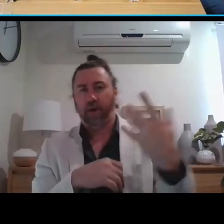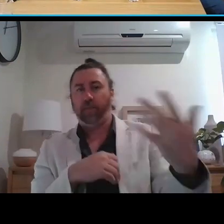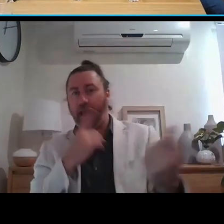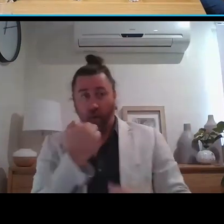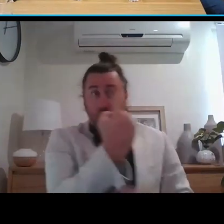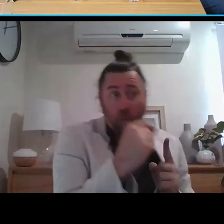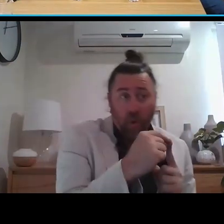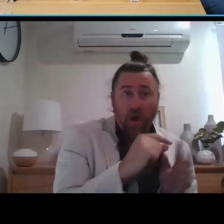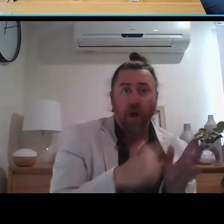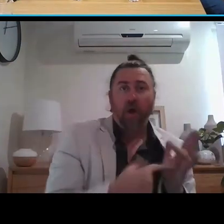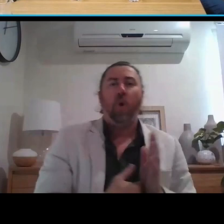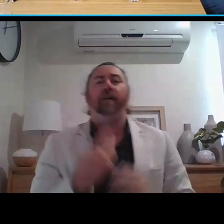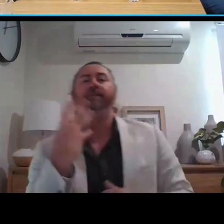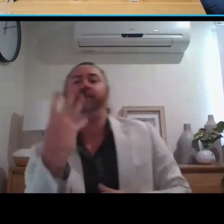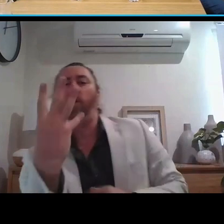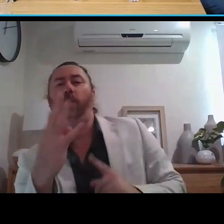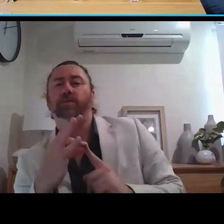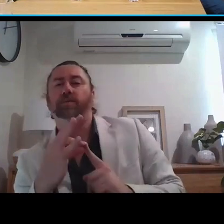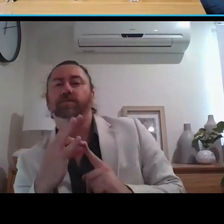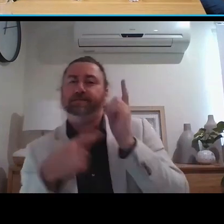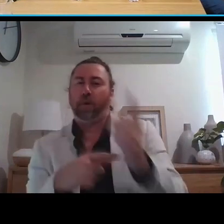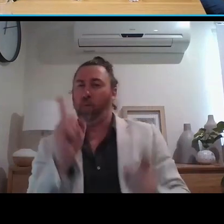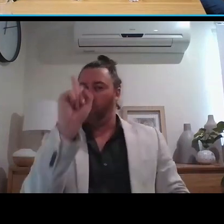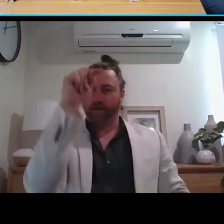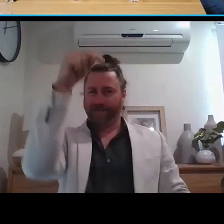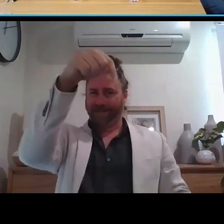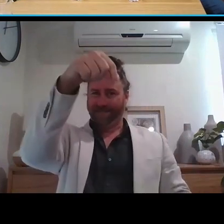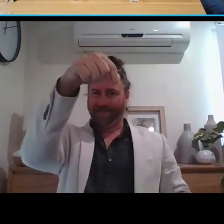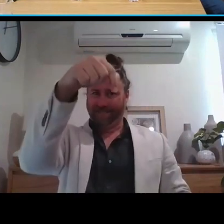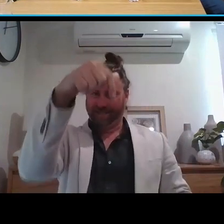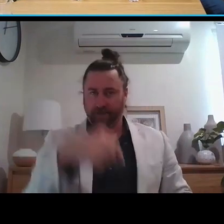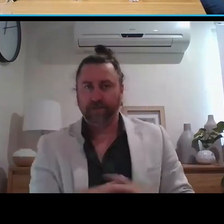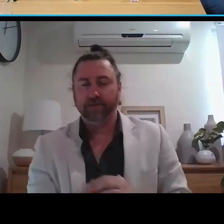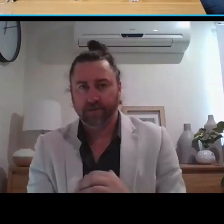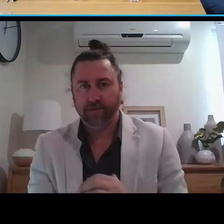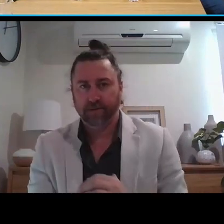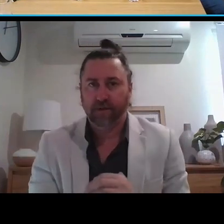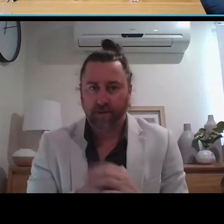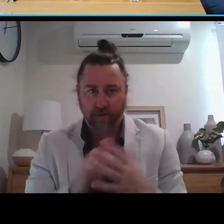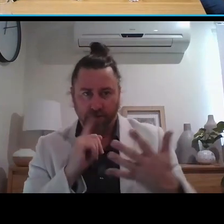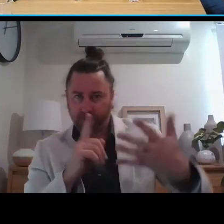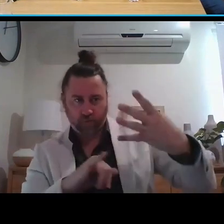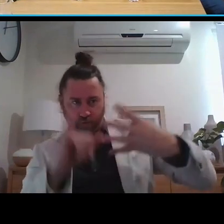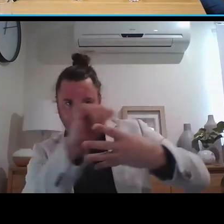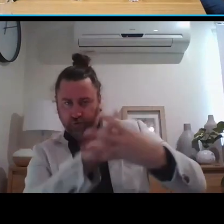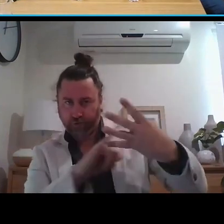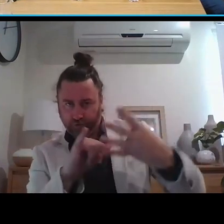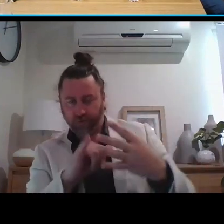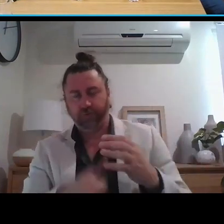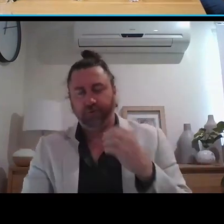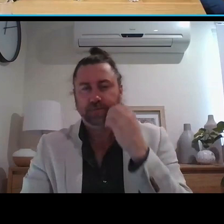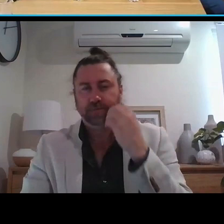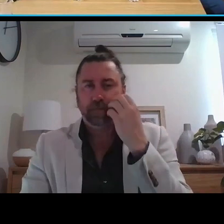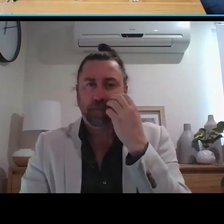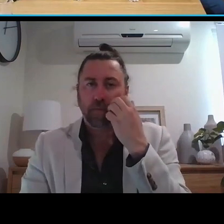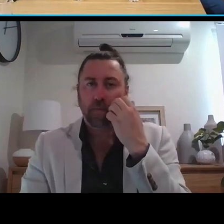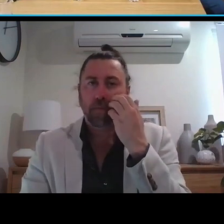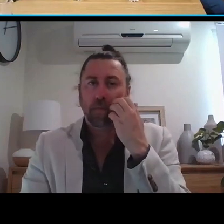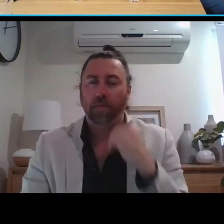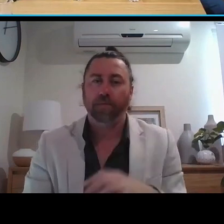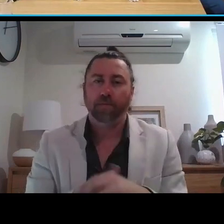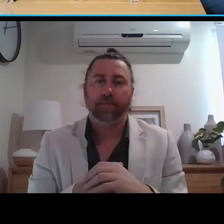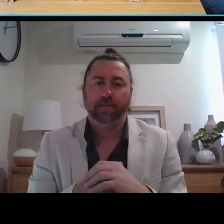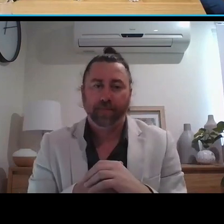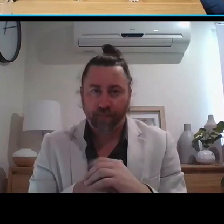then allocated based on the least to most positive responses, respectively. The point